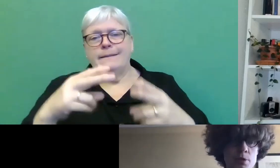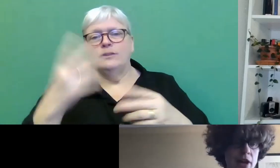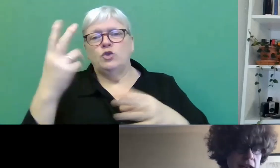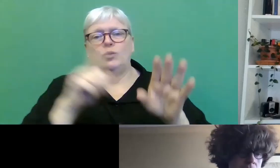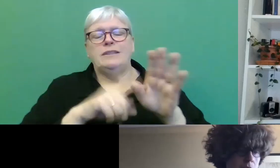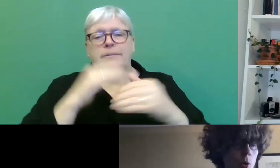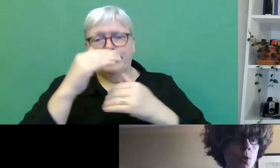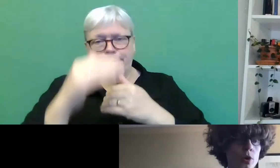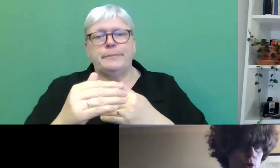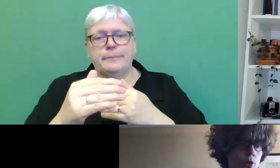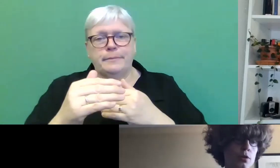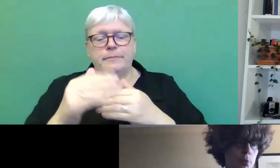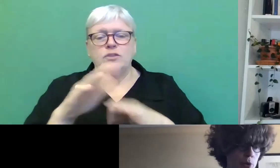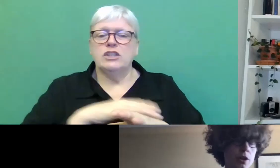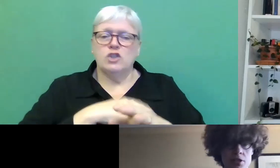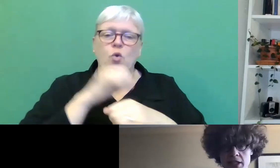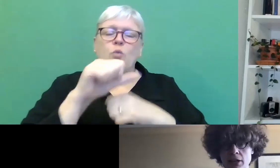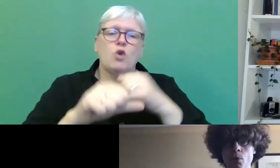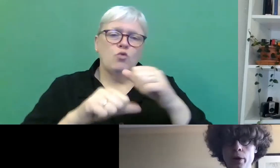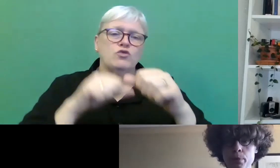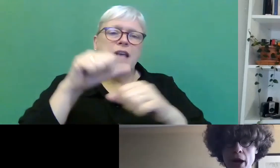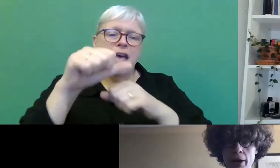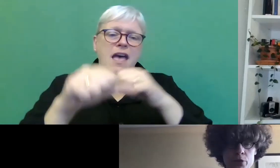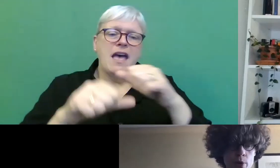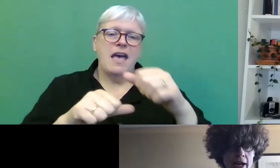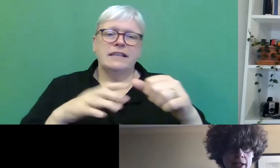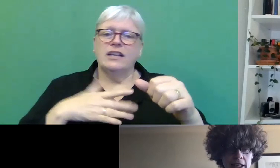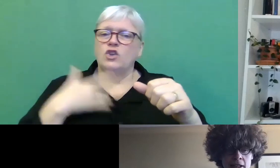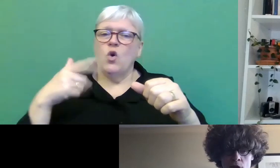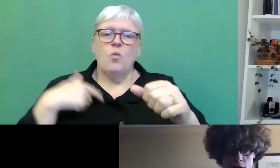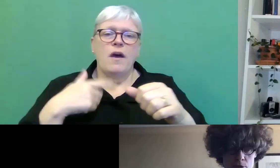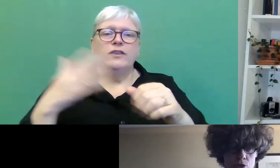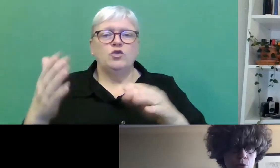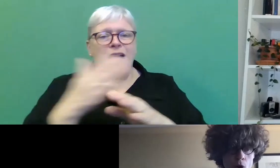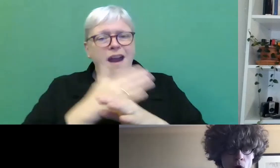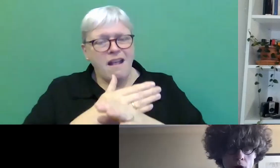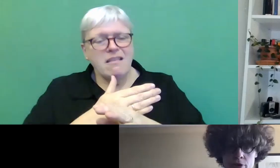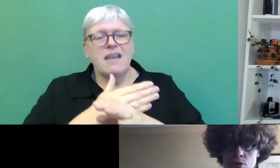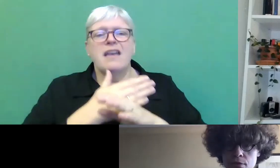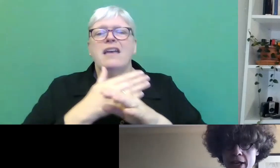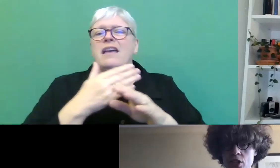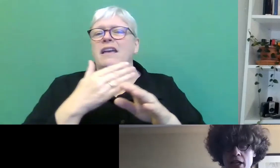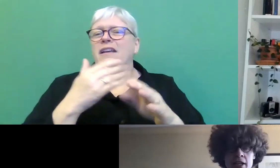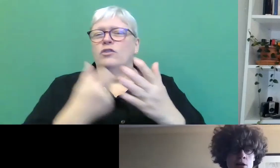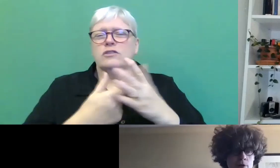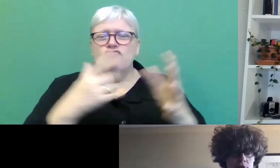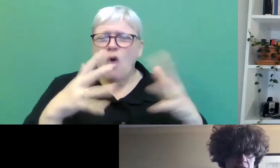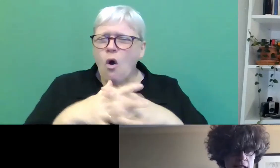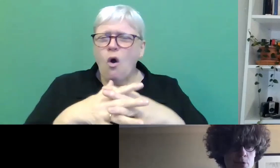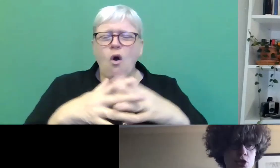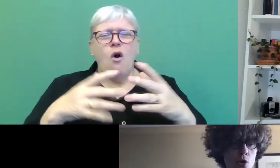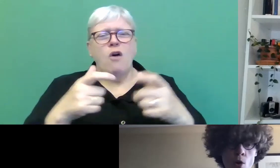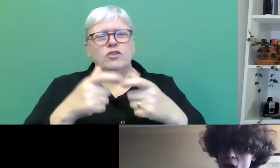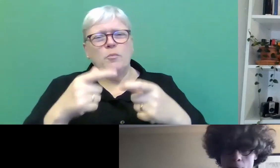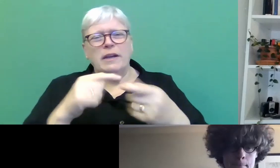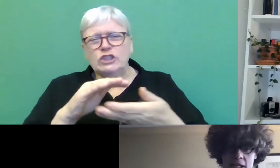because it was a very slow cooked book, because I didn't want to put it out too early when it was too raw or too fleshy, when things